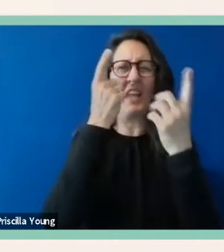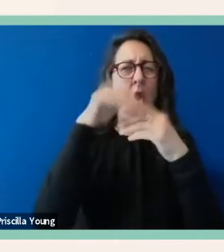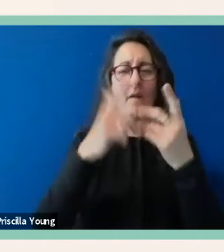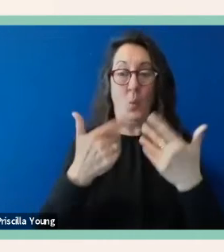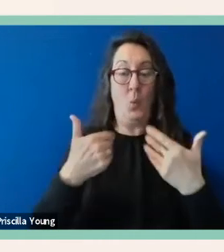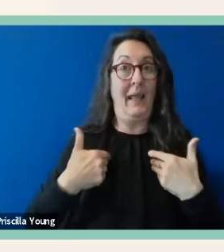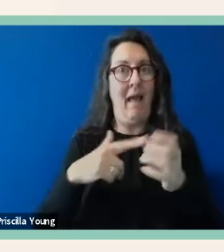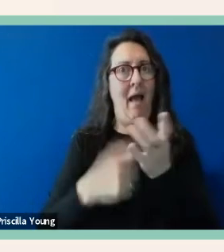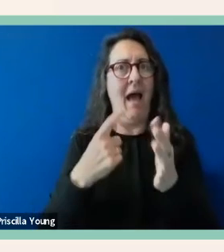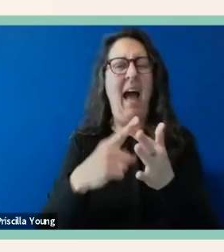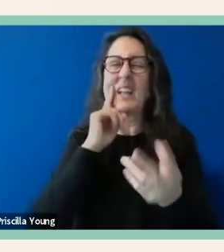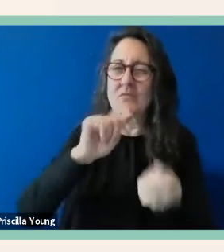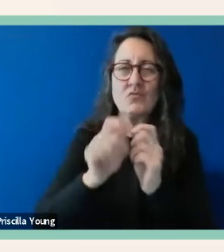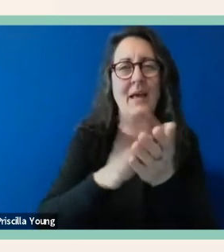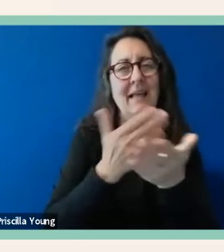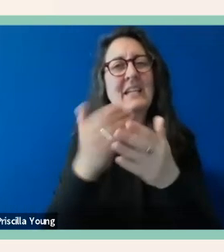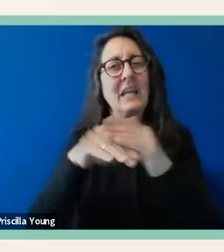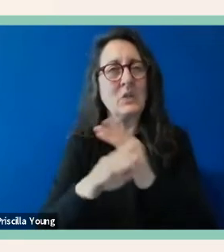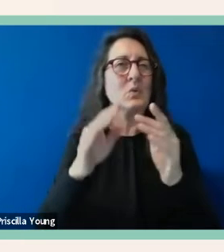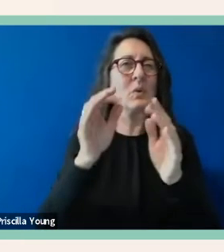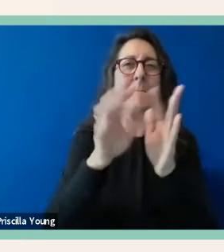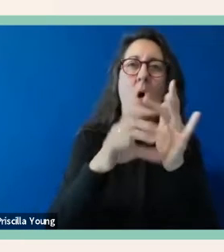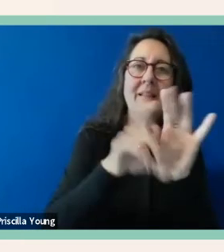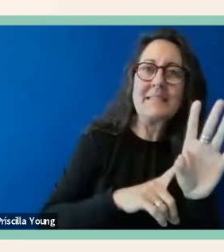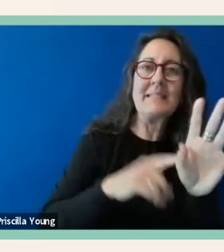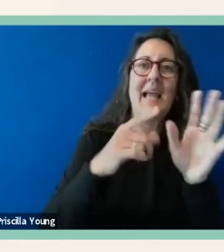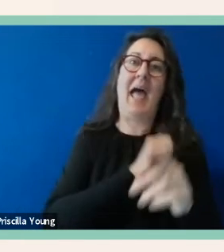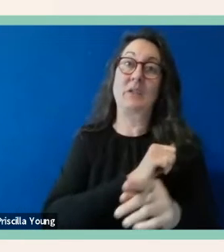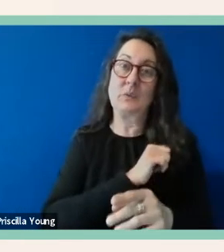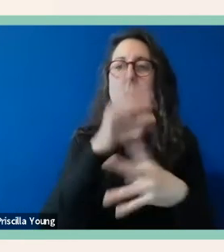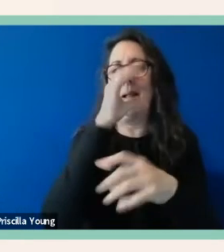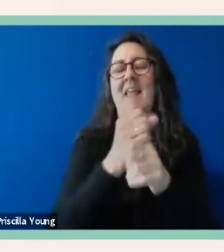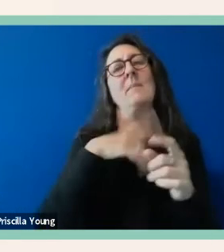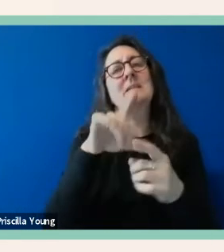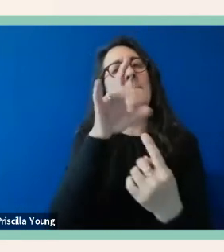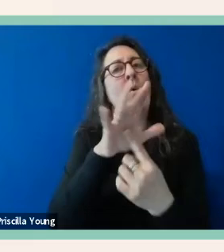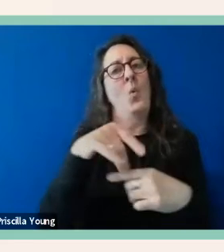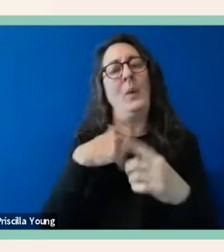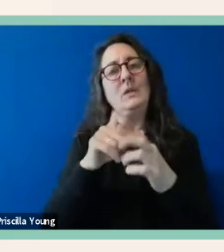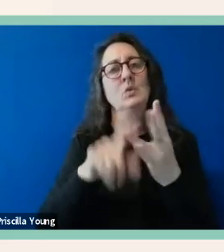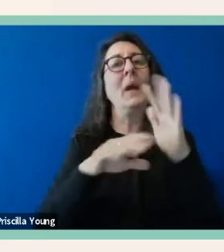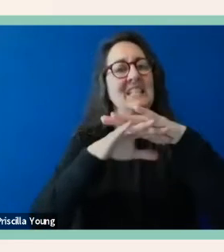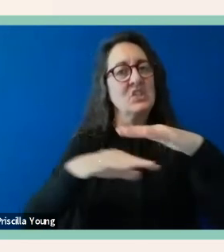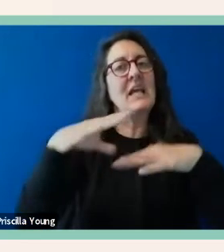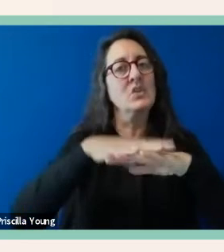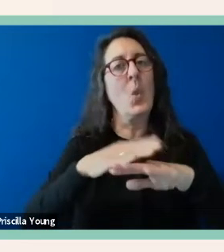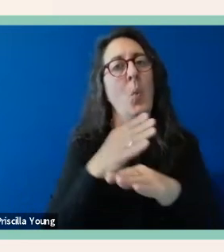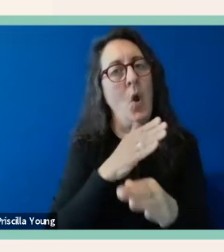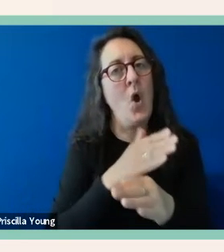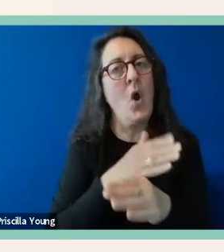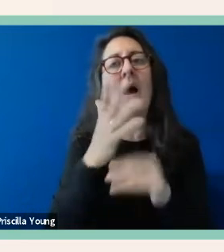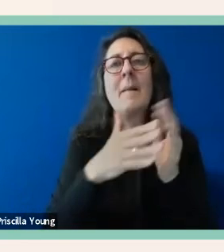into attitudes, policies, and beliefs. And that's where it's important that we do intersectional work, because those individual lives, the individual ways